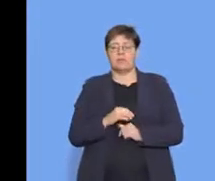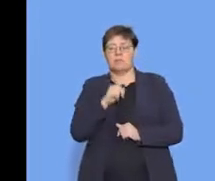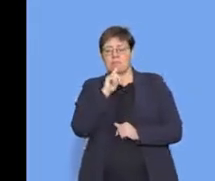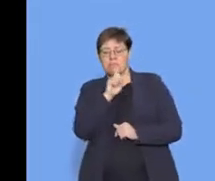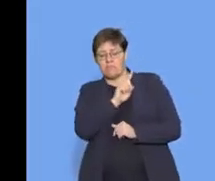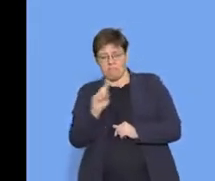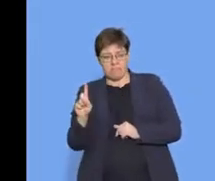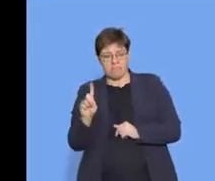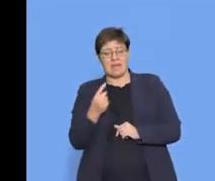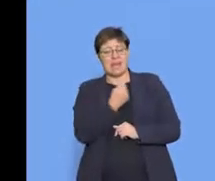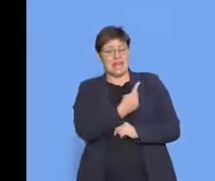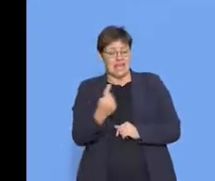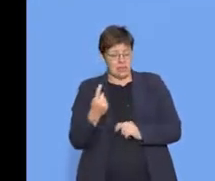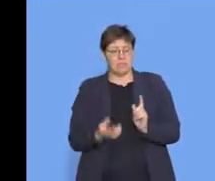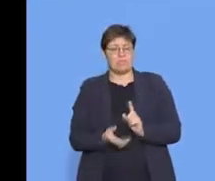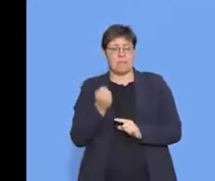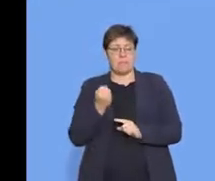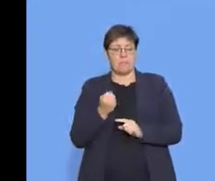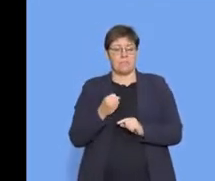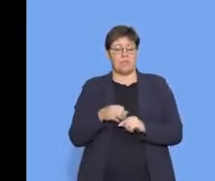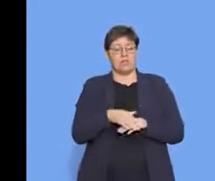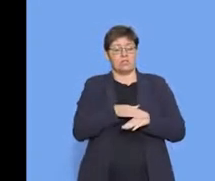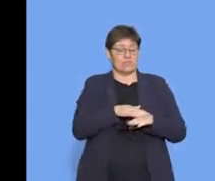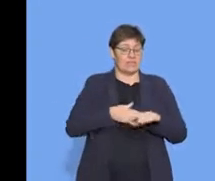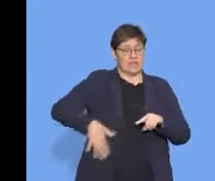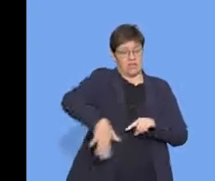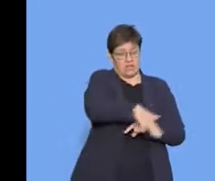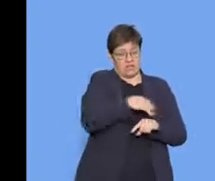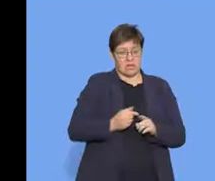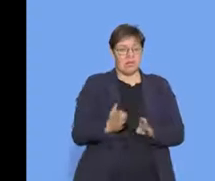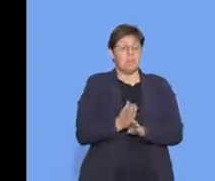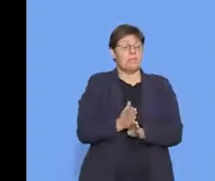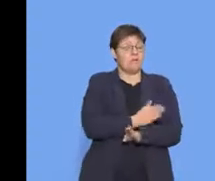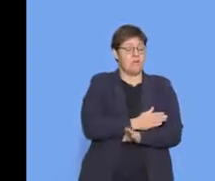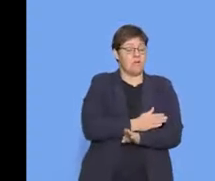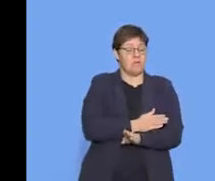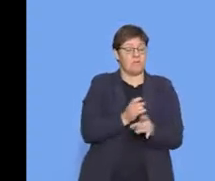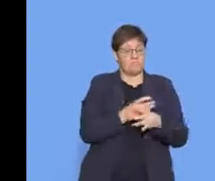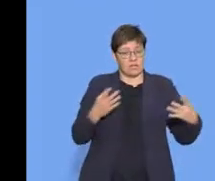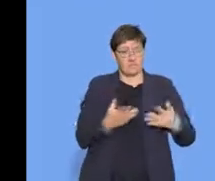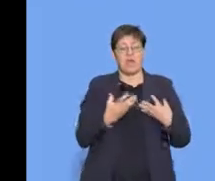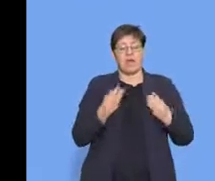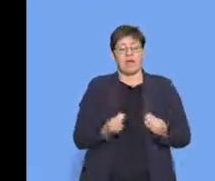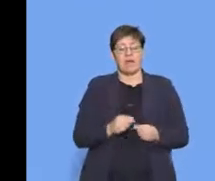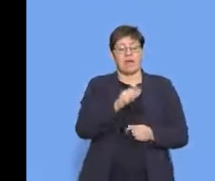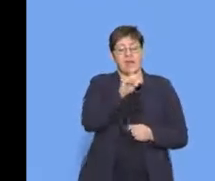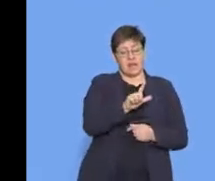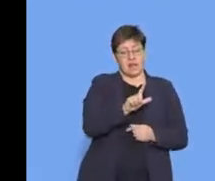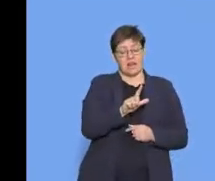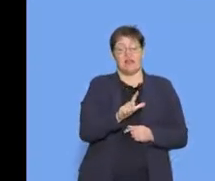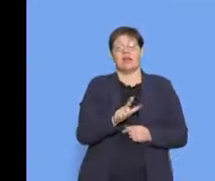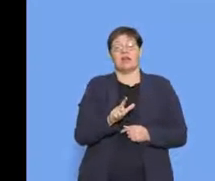area of each of these to find the surface area. Please just note before I carry on that we have